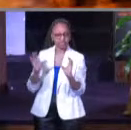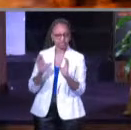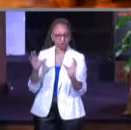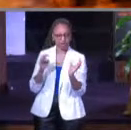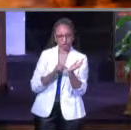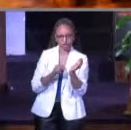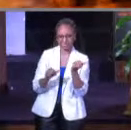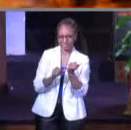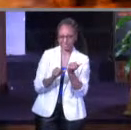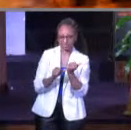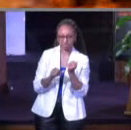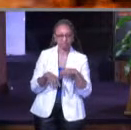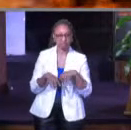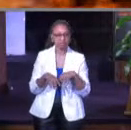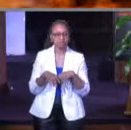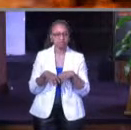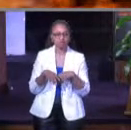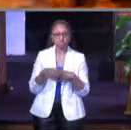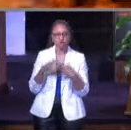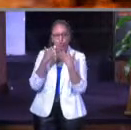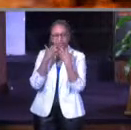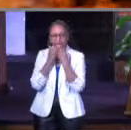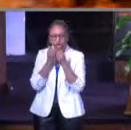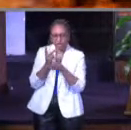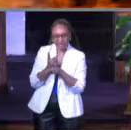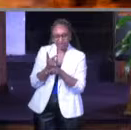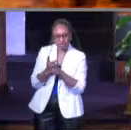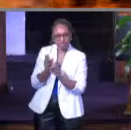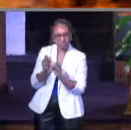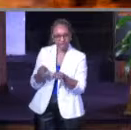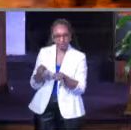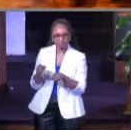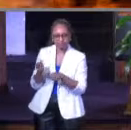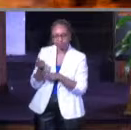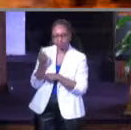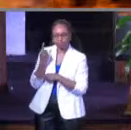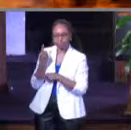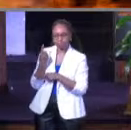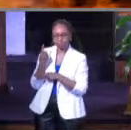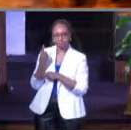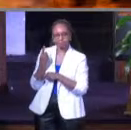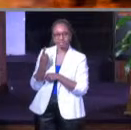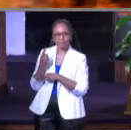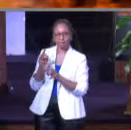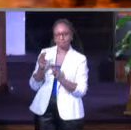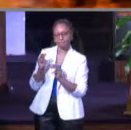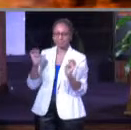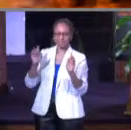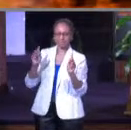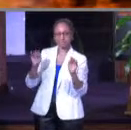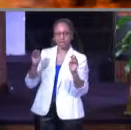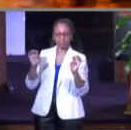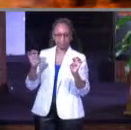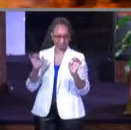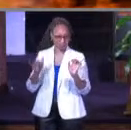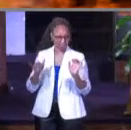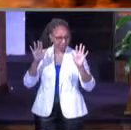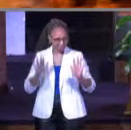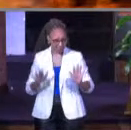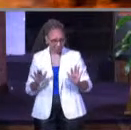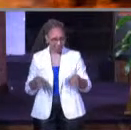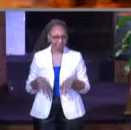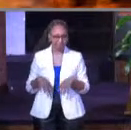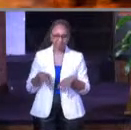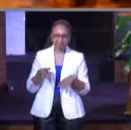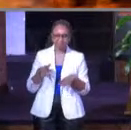nurse assistant so caregivers can get some much needed me time. Now that's awesome. These are